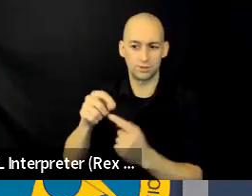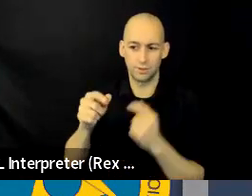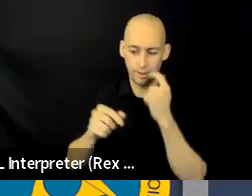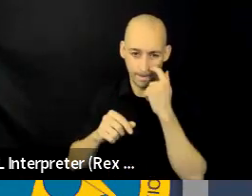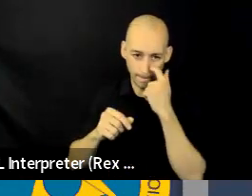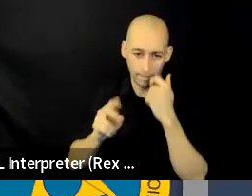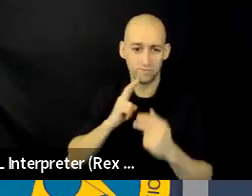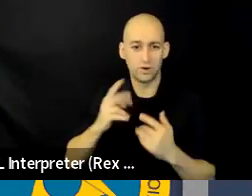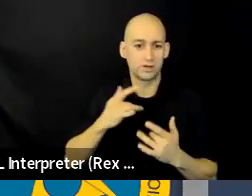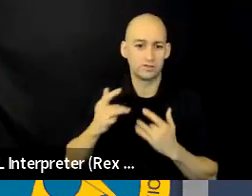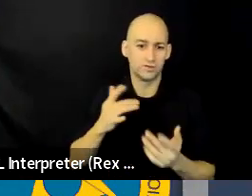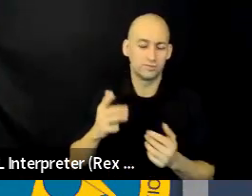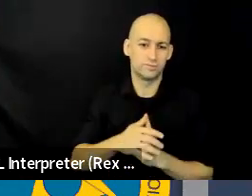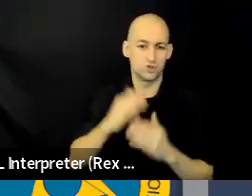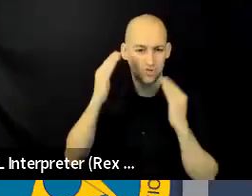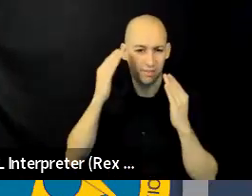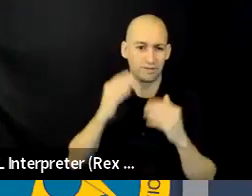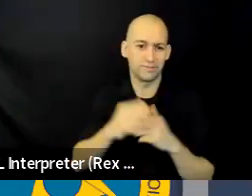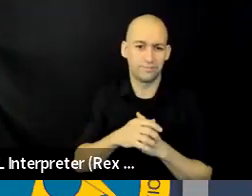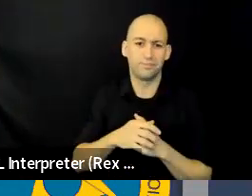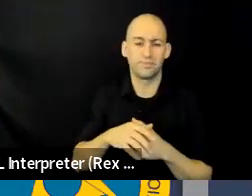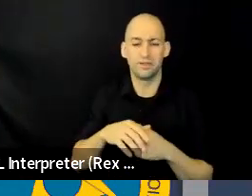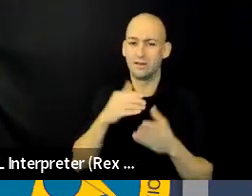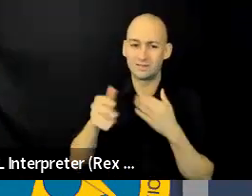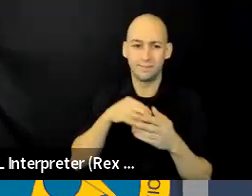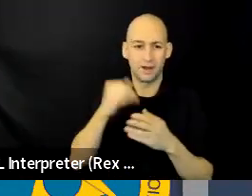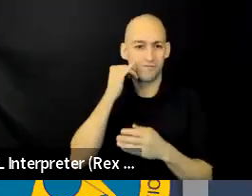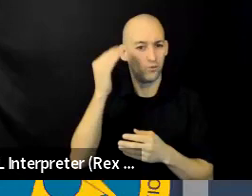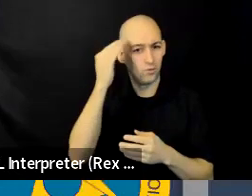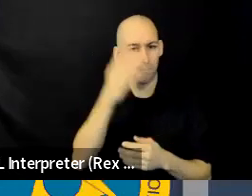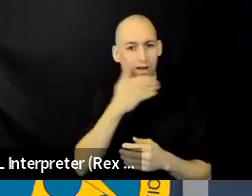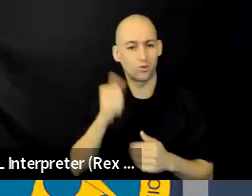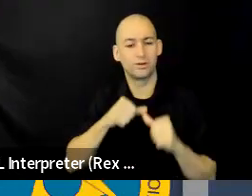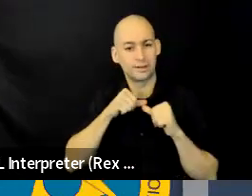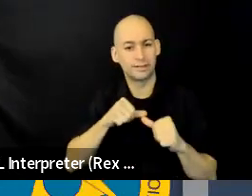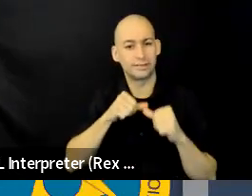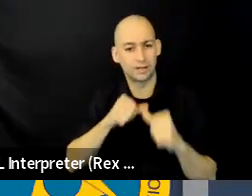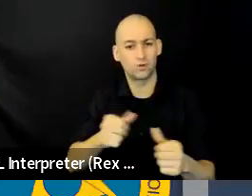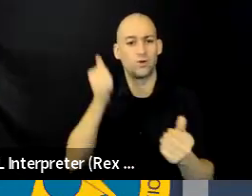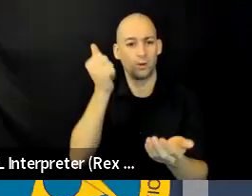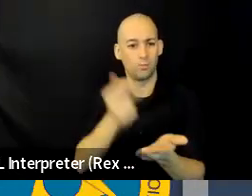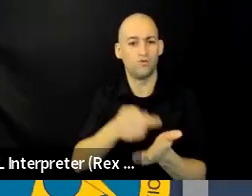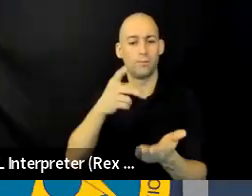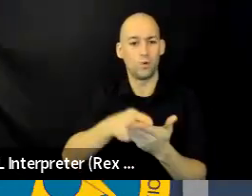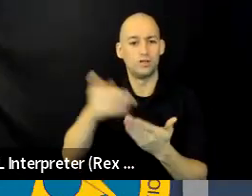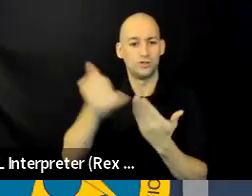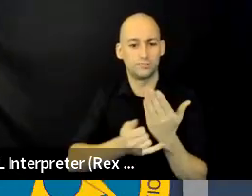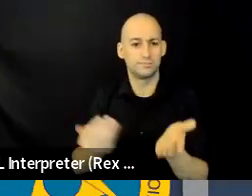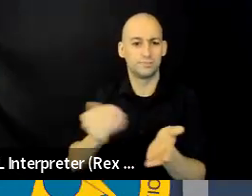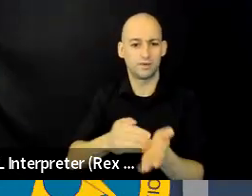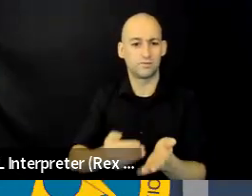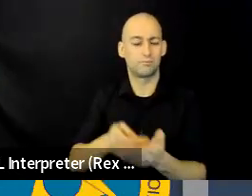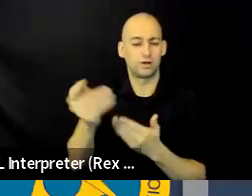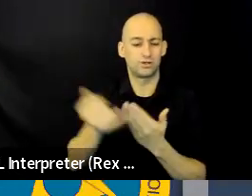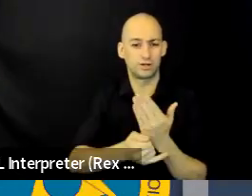troubling that despite knowing better, we continue to approve project after project after